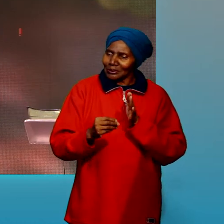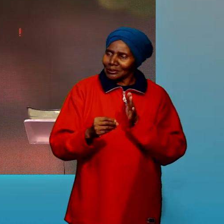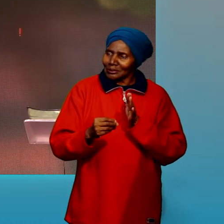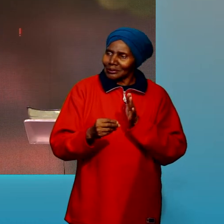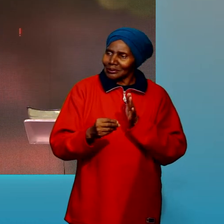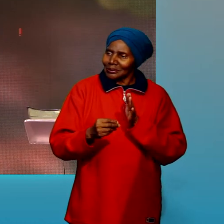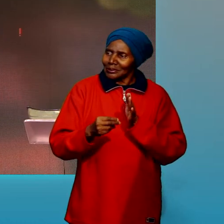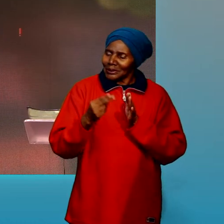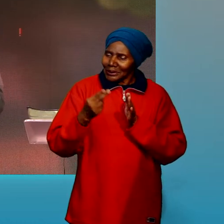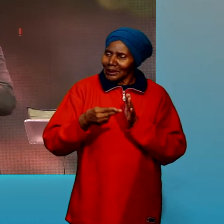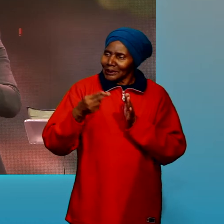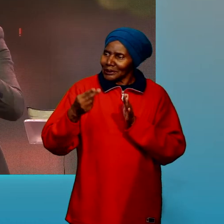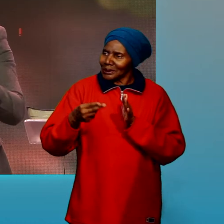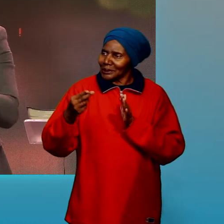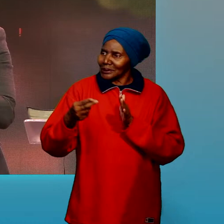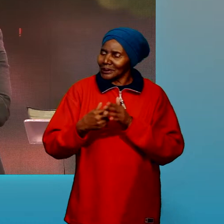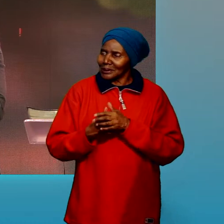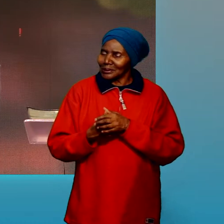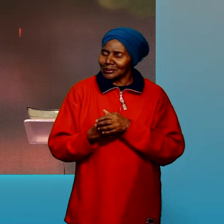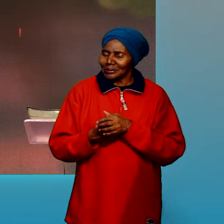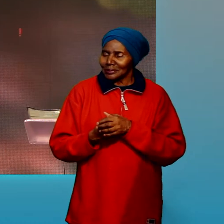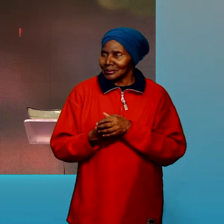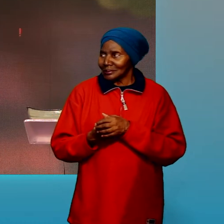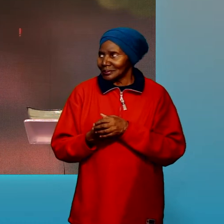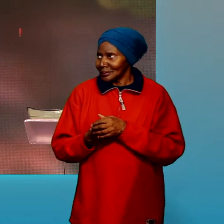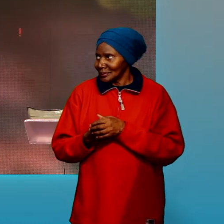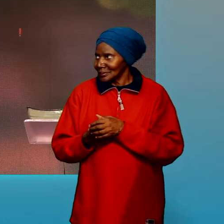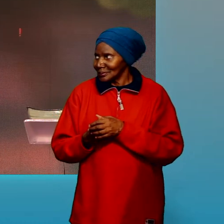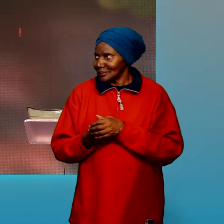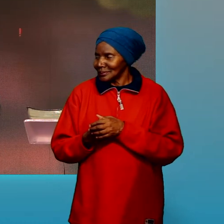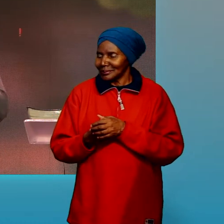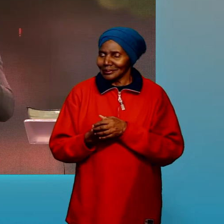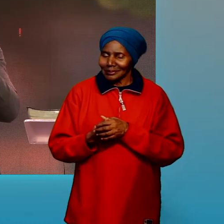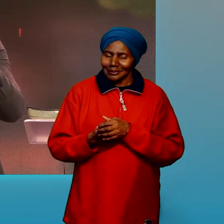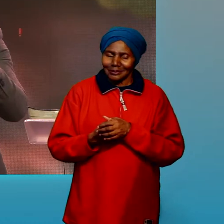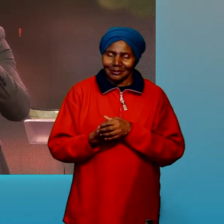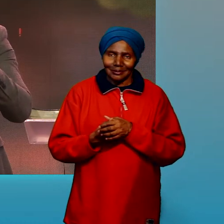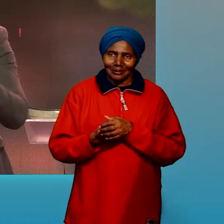about fancy dress parties, dressing up as your favorite